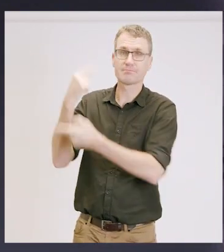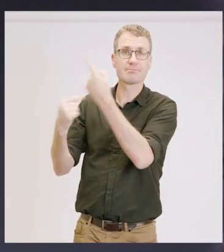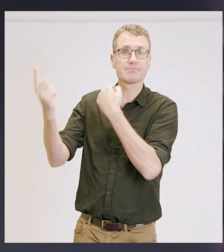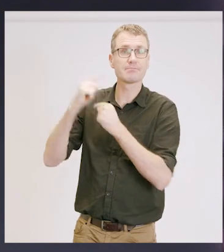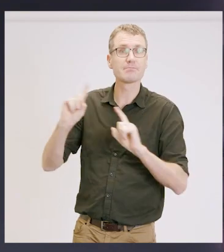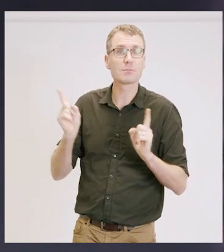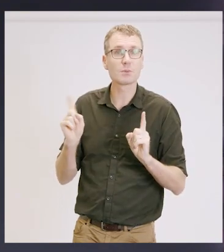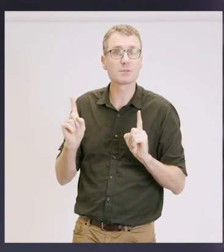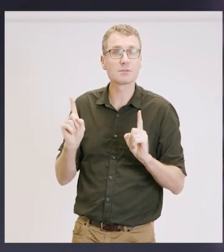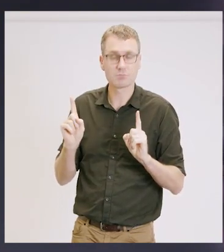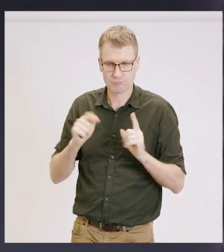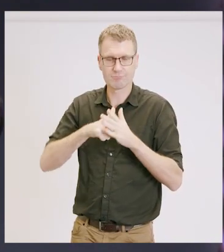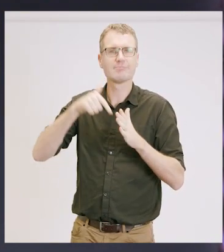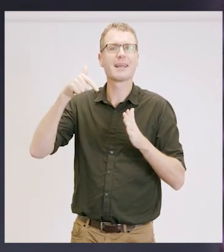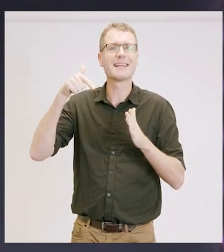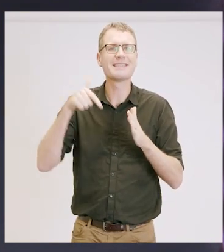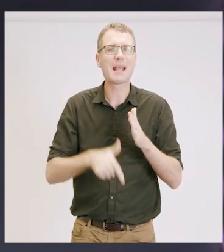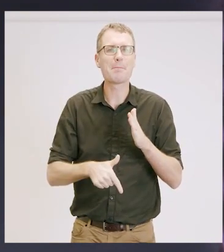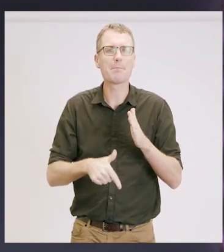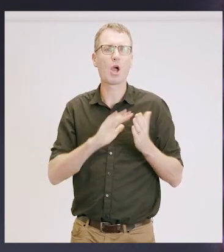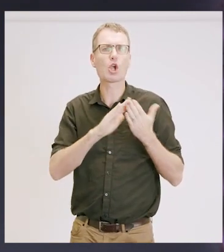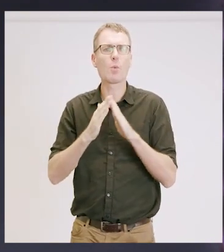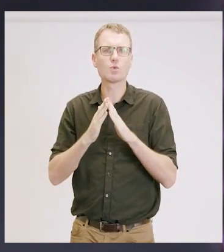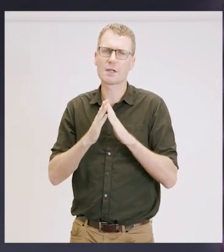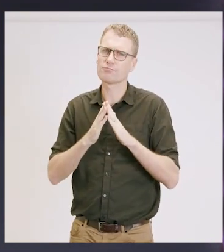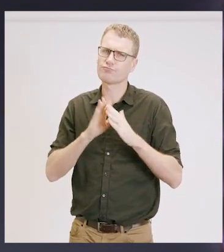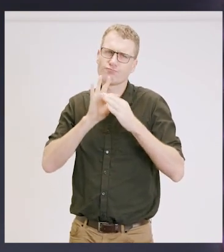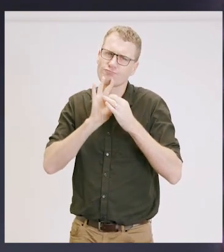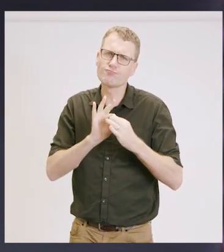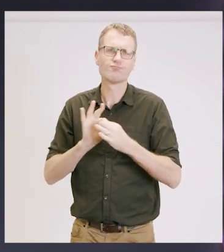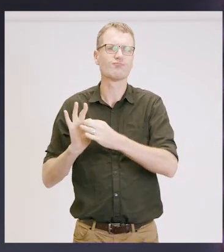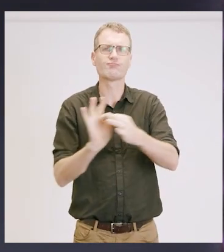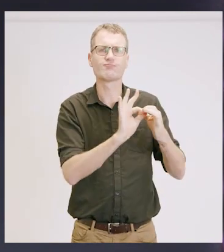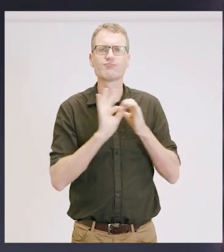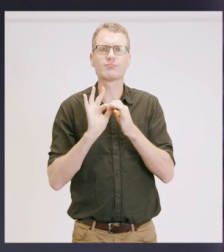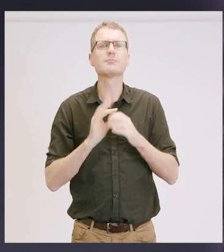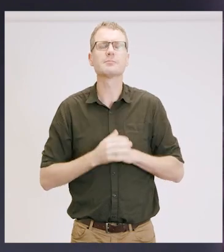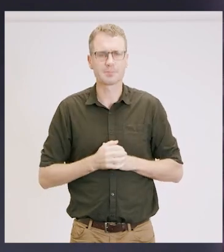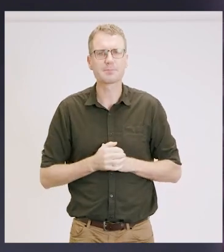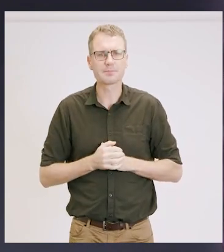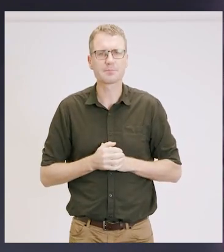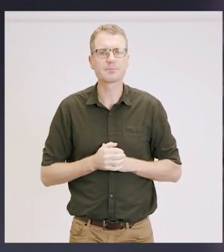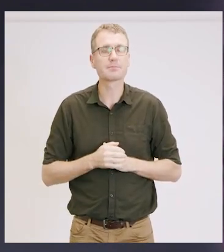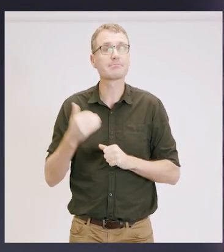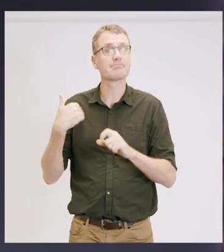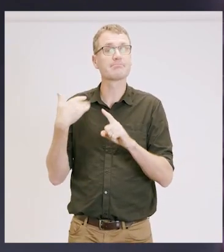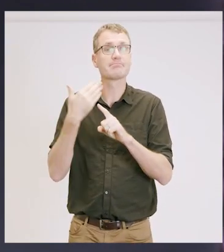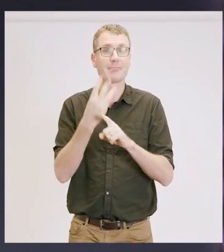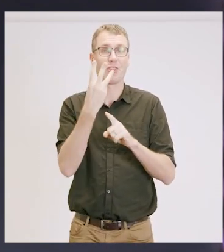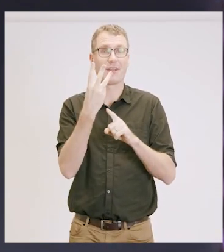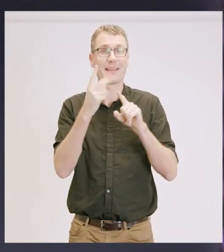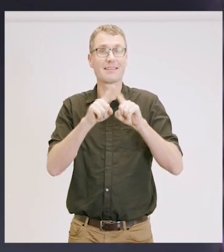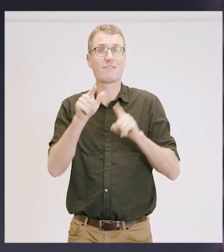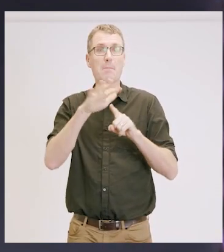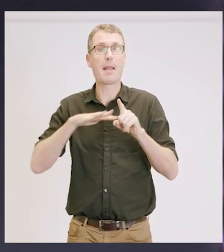community. And so we were talking about this, and I've been talking about this in three different forums. Our own pastors of Grace Vineyard